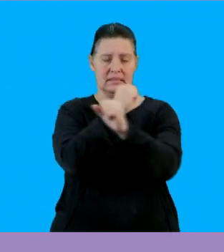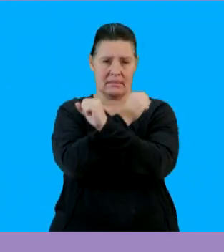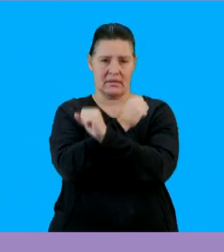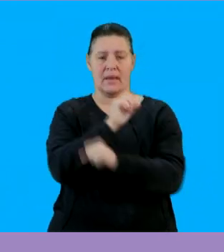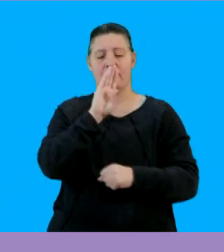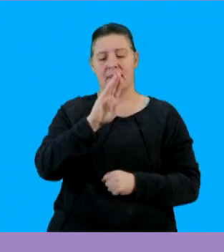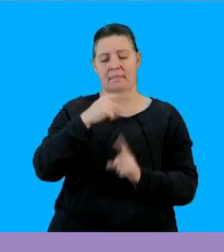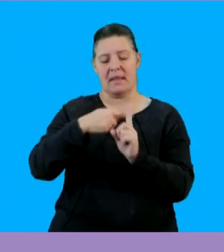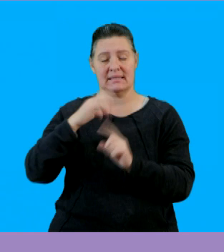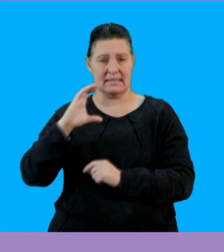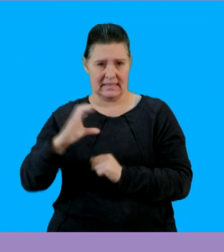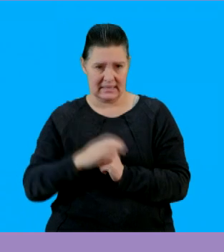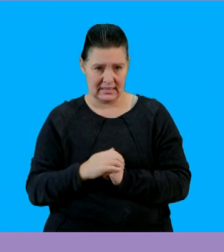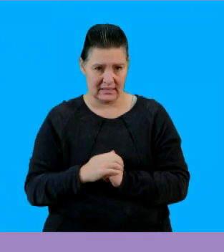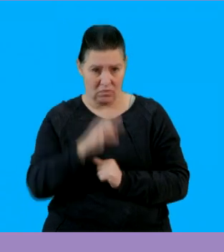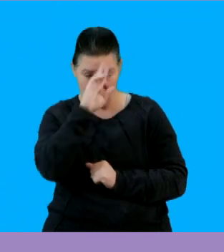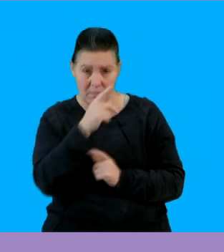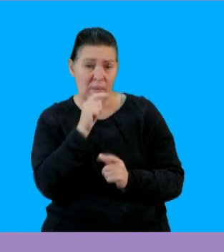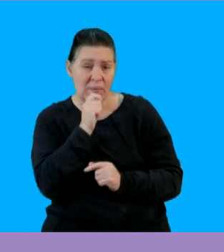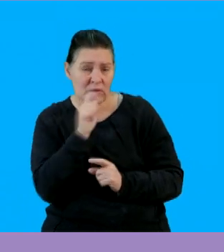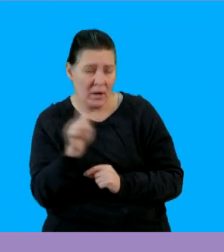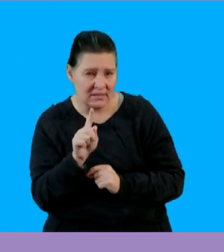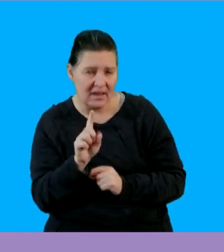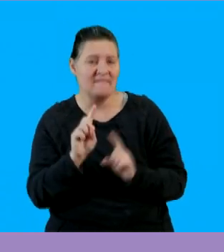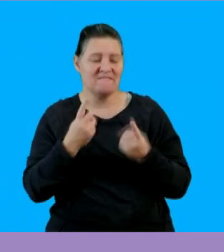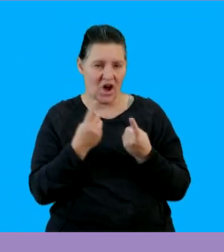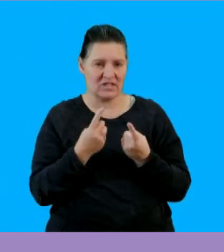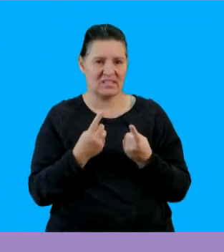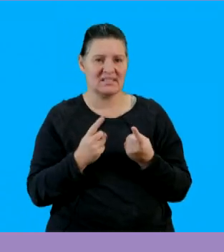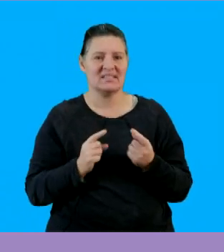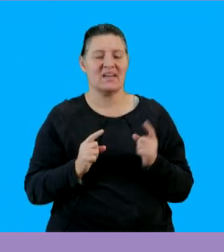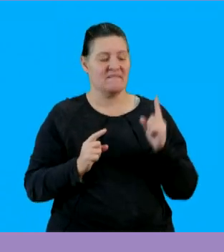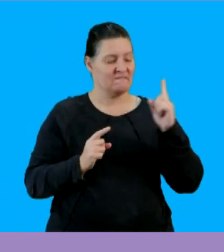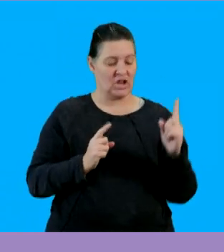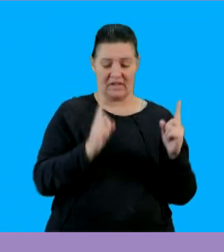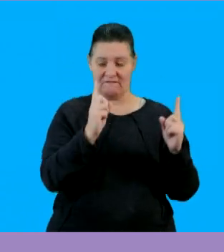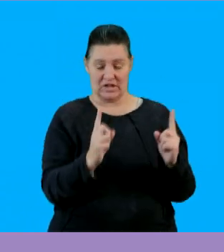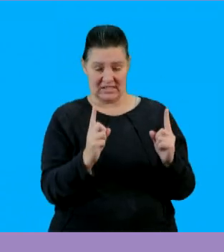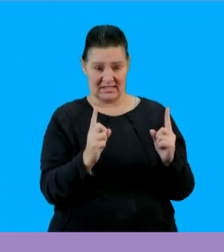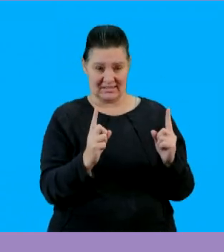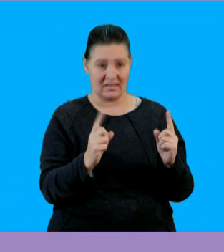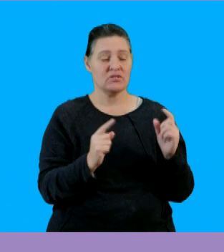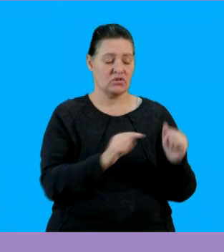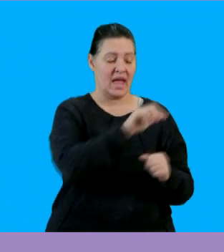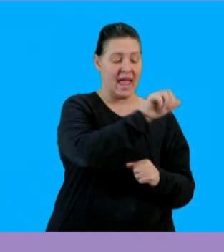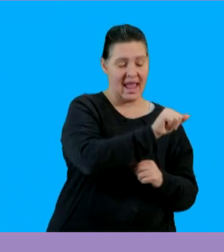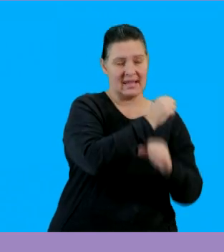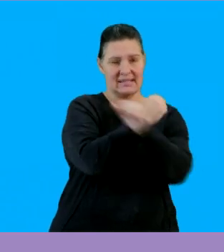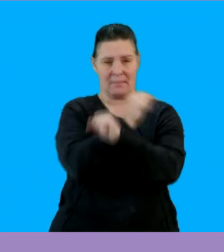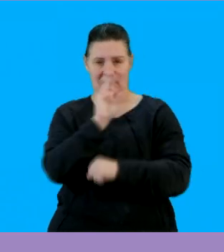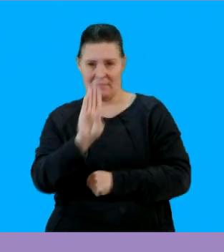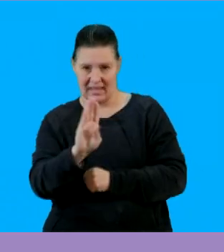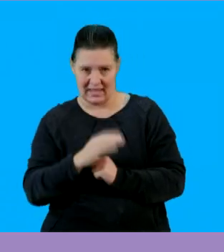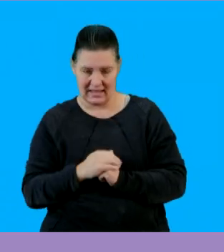by b plus c. Now do you remember which method we're going to use? We're going to start with the first ones, and that is a multiplied by